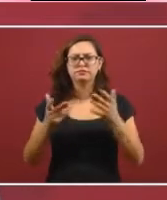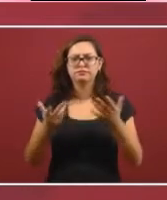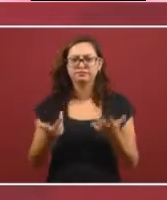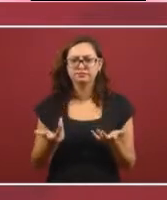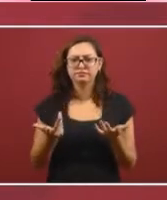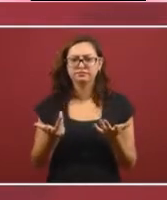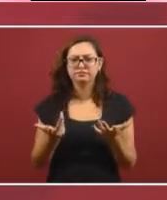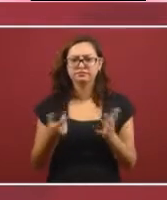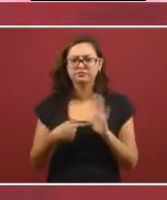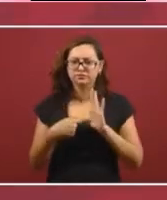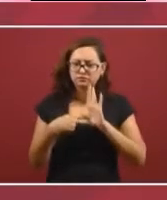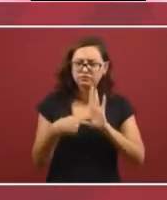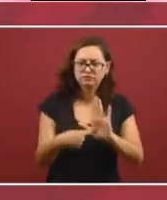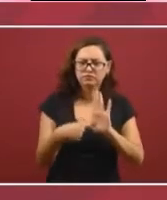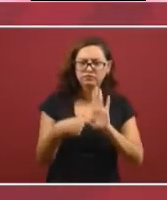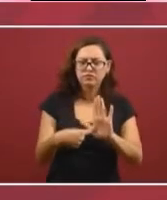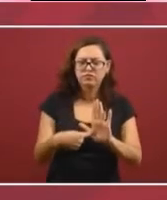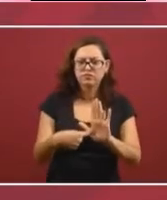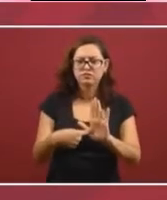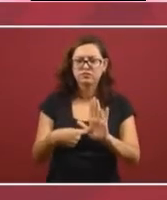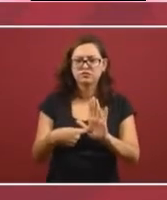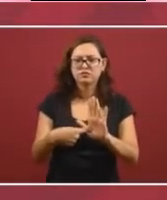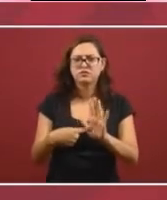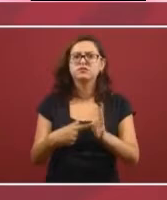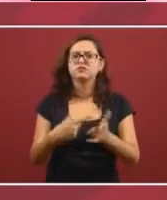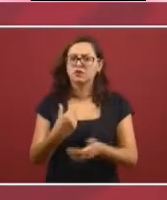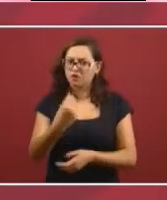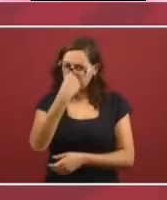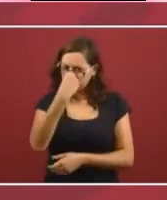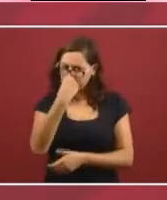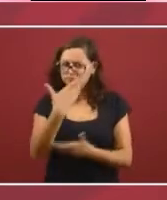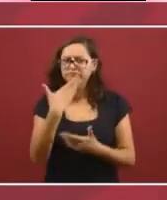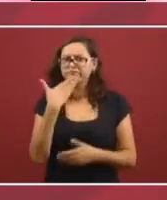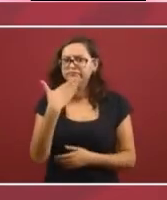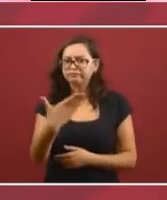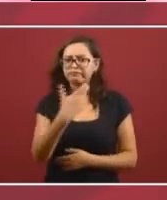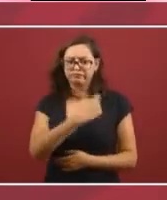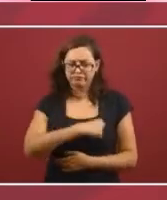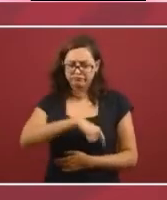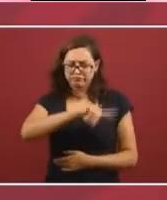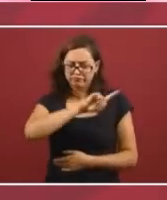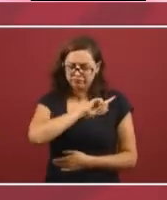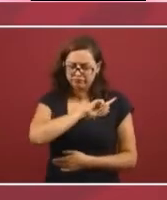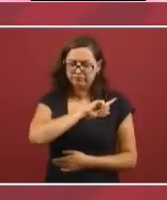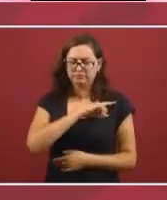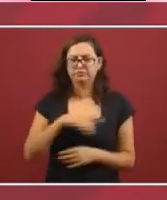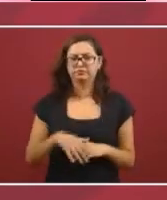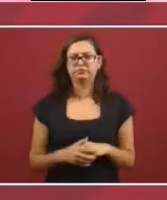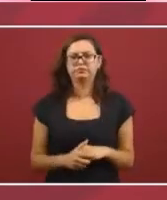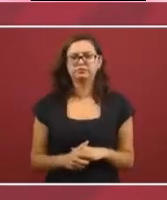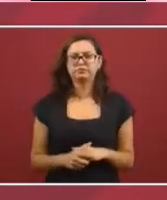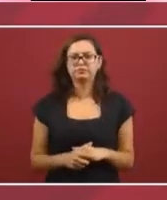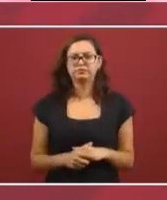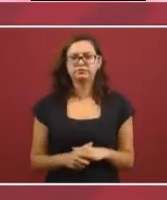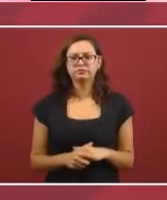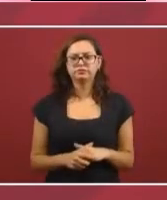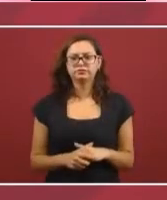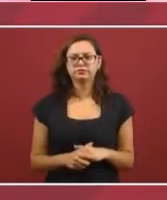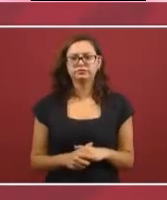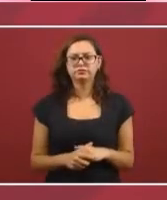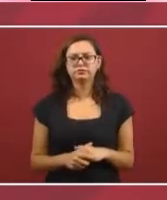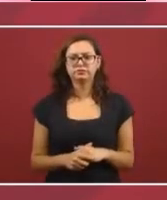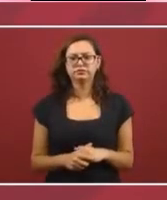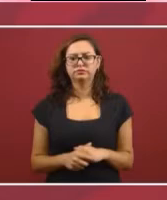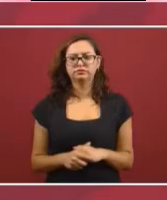Está enseñando. Where they are teaching a comer bien. To eat well. To eat right.